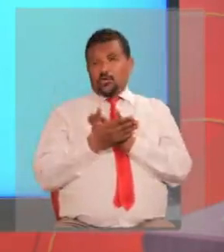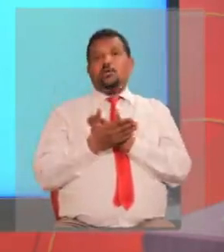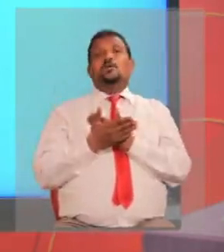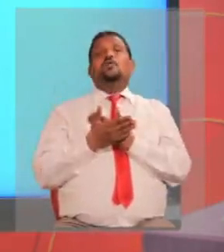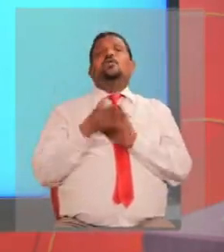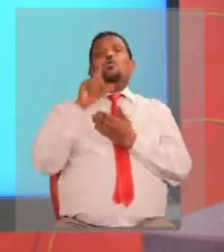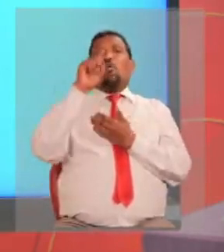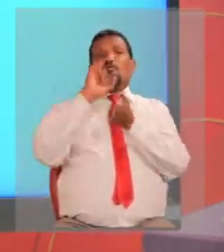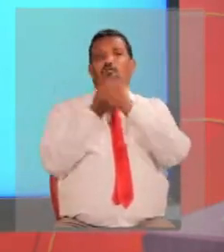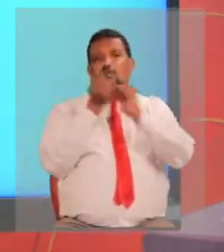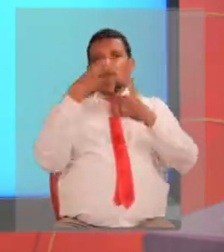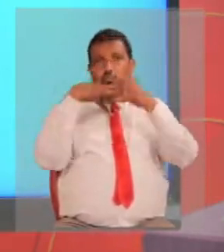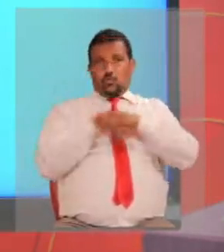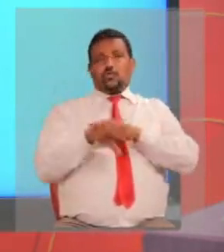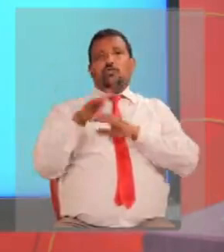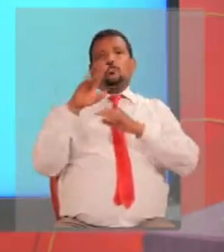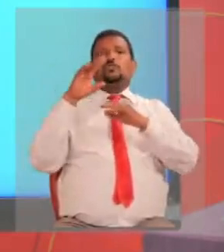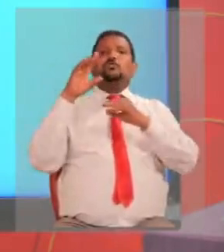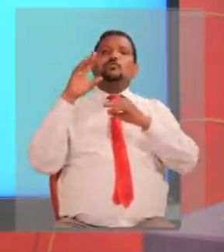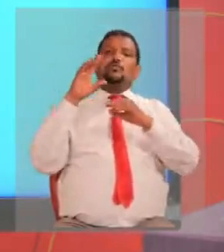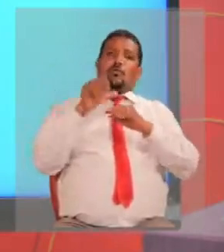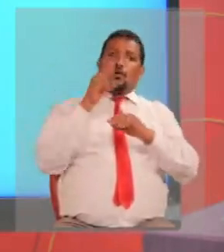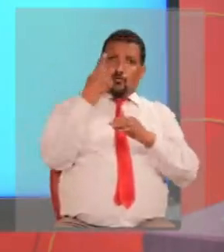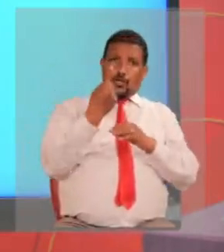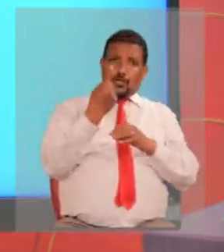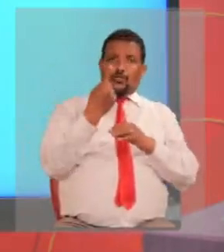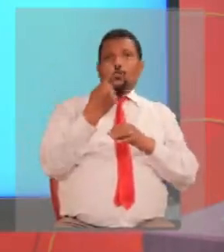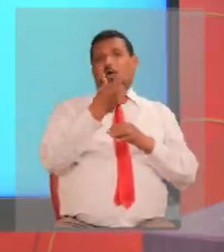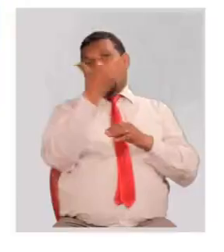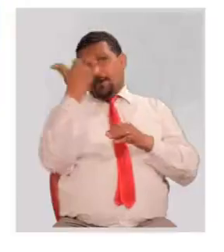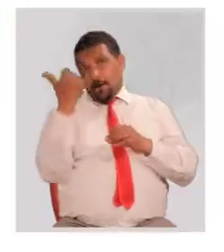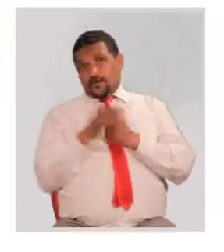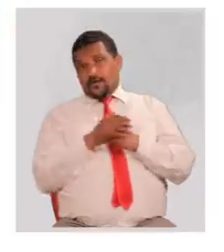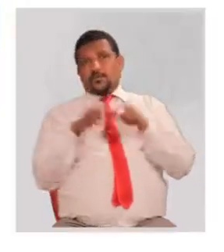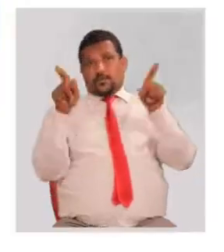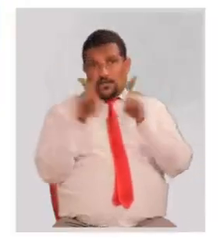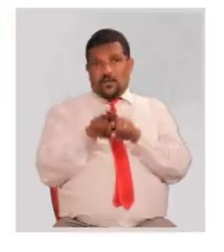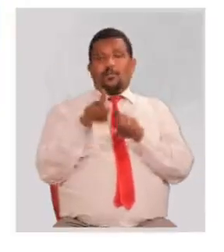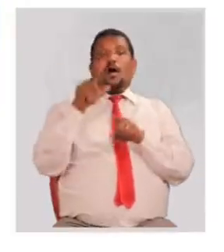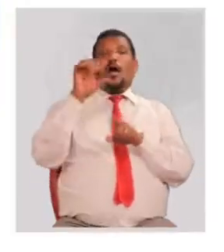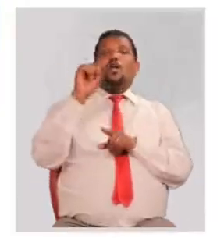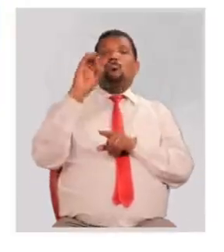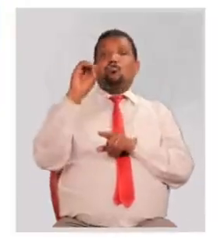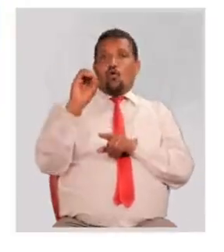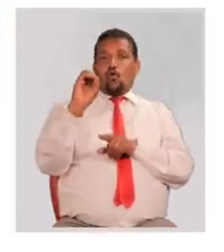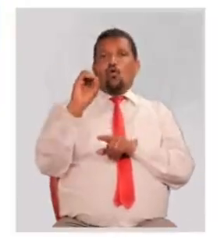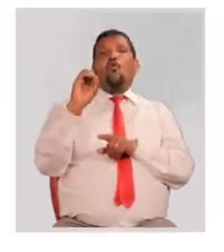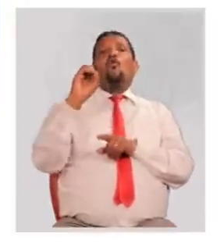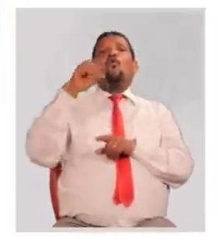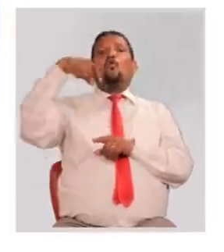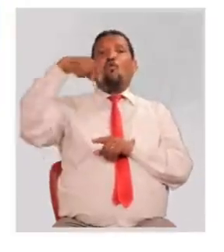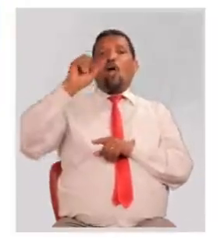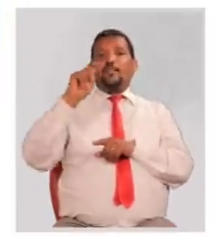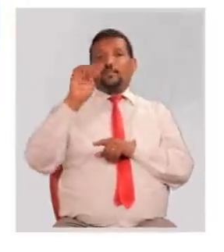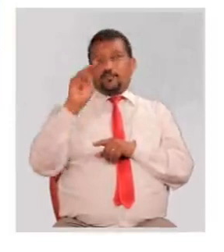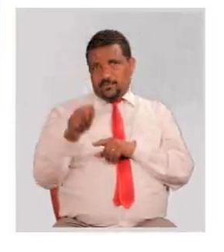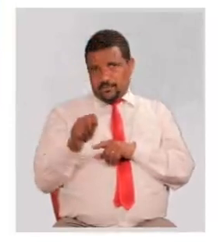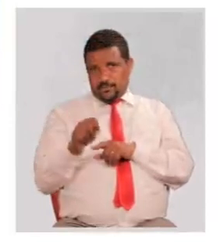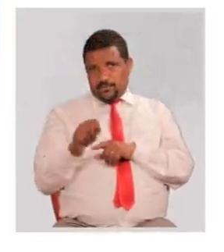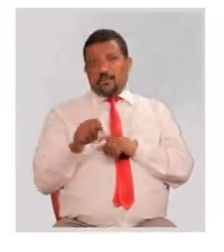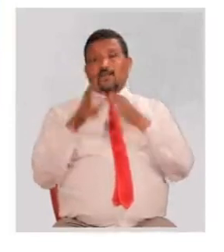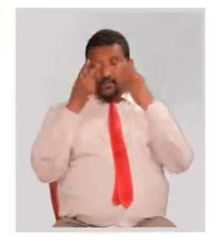is substituted for another on the same isoquant. Now let's see the marginal rate of